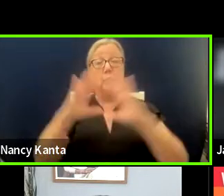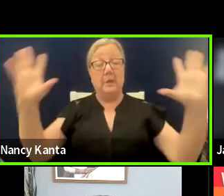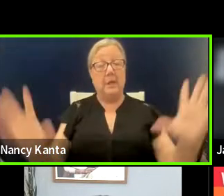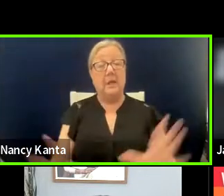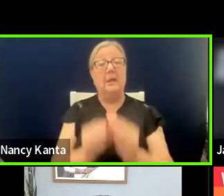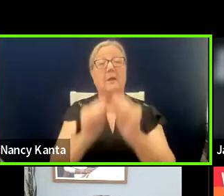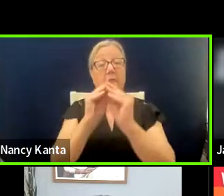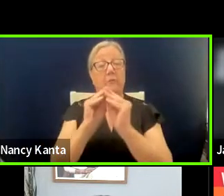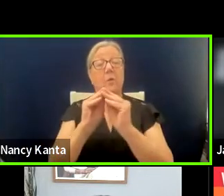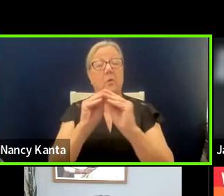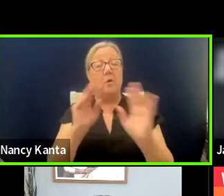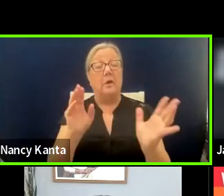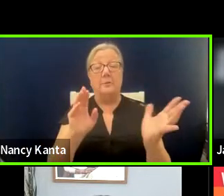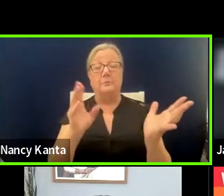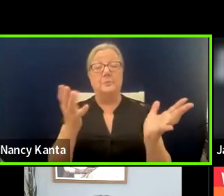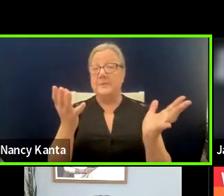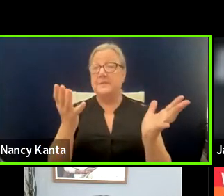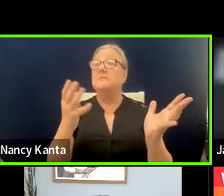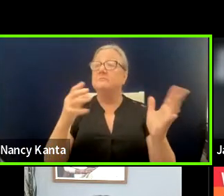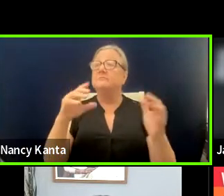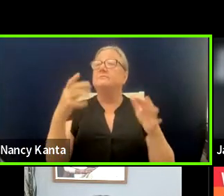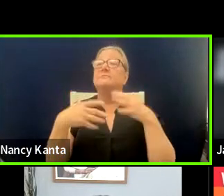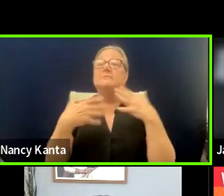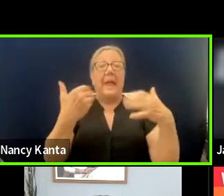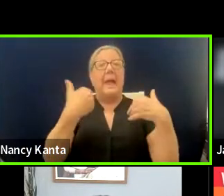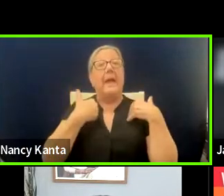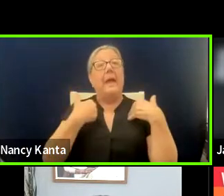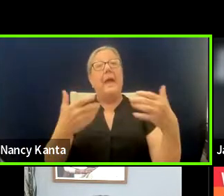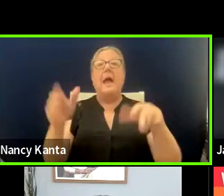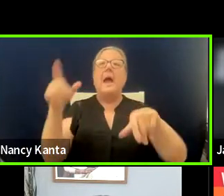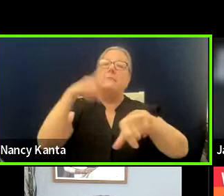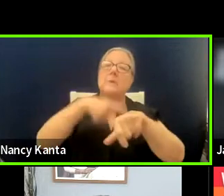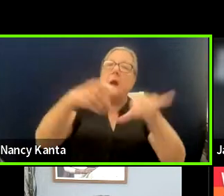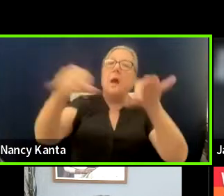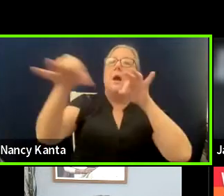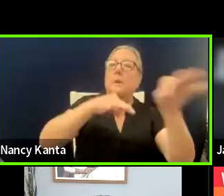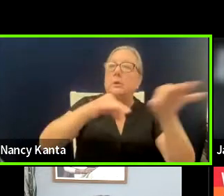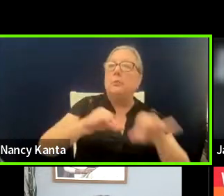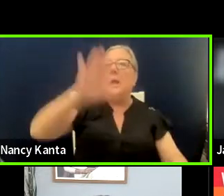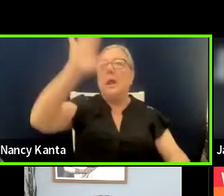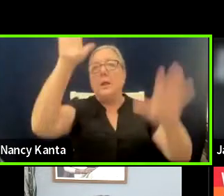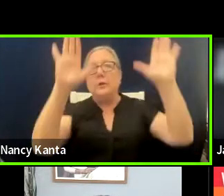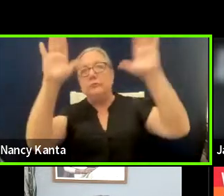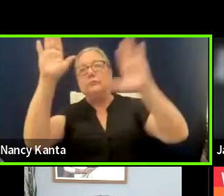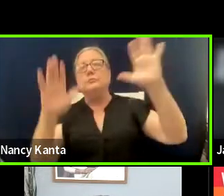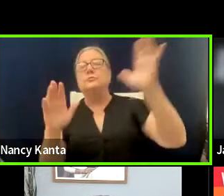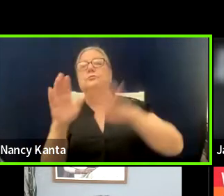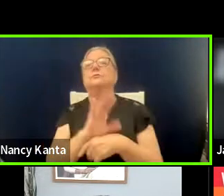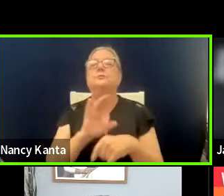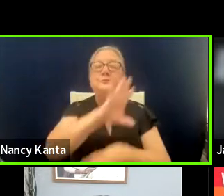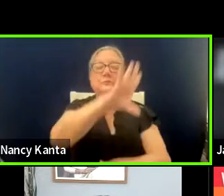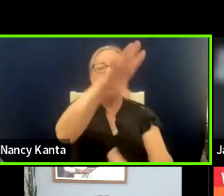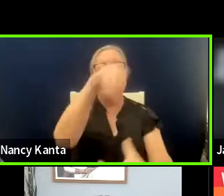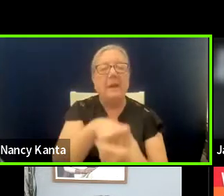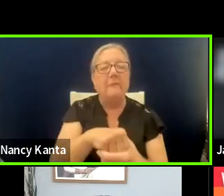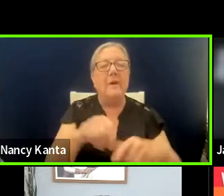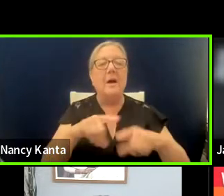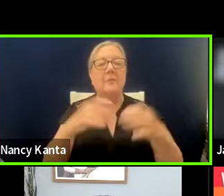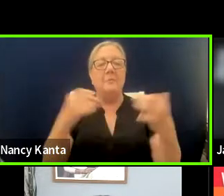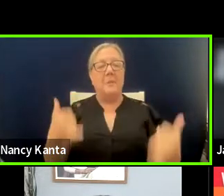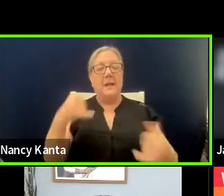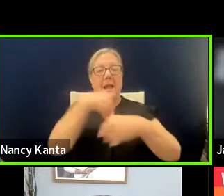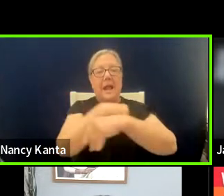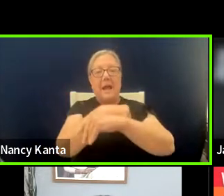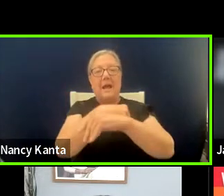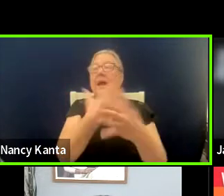map laid out in a 6-foot map, so people can stand around and point and ask interactive questions. And it's invaluable to go back and